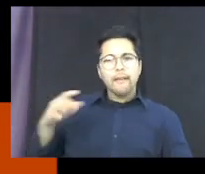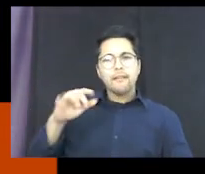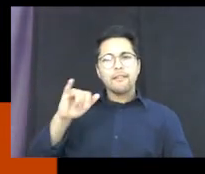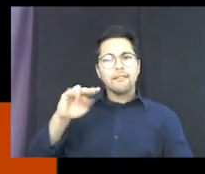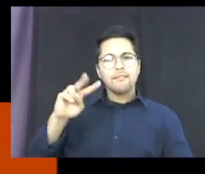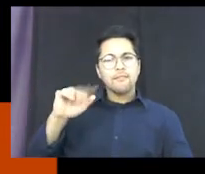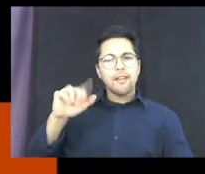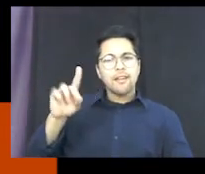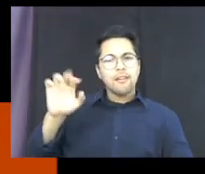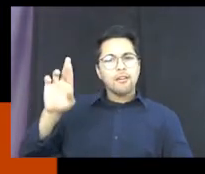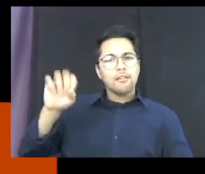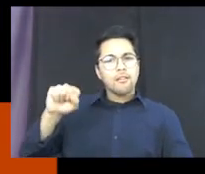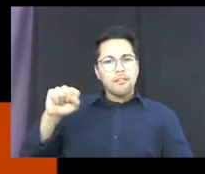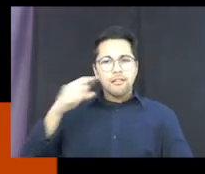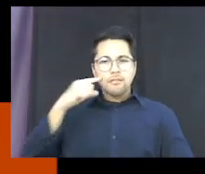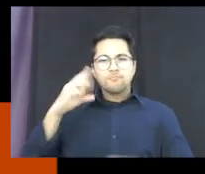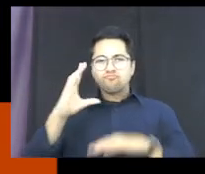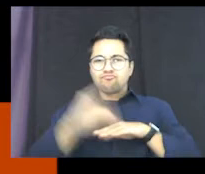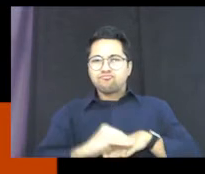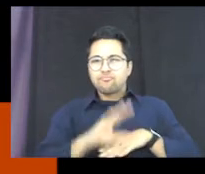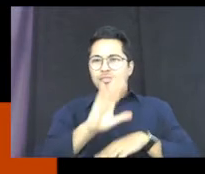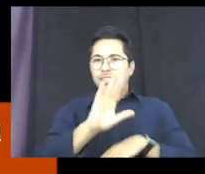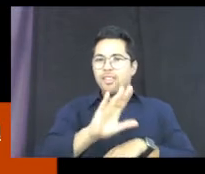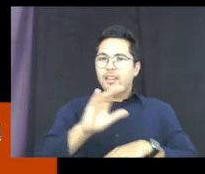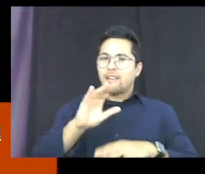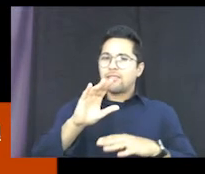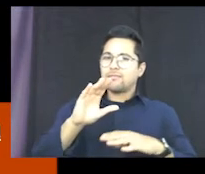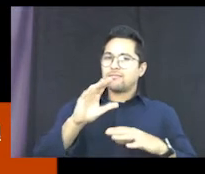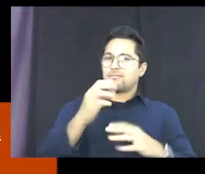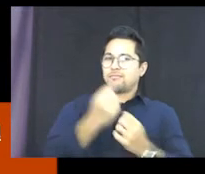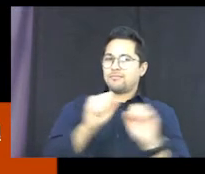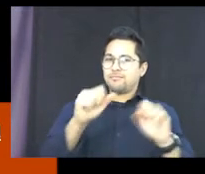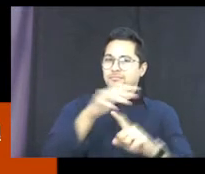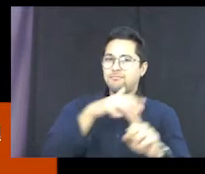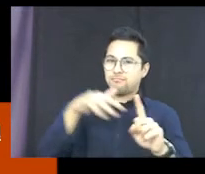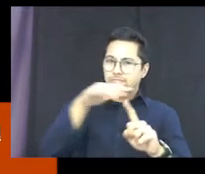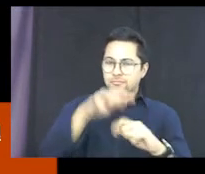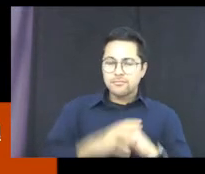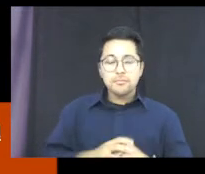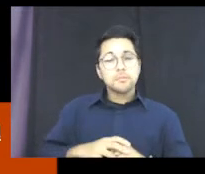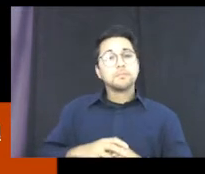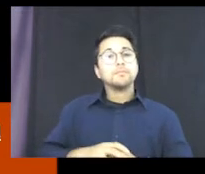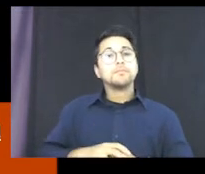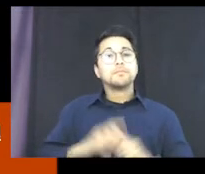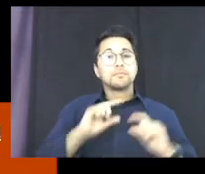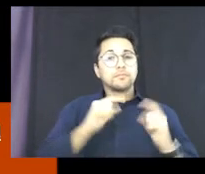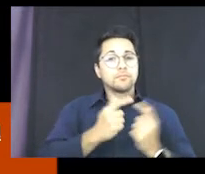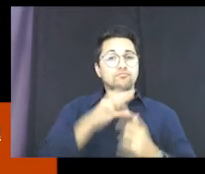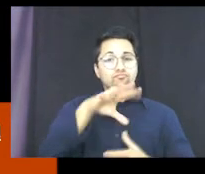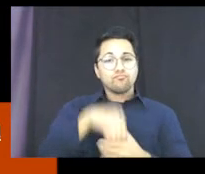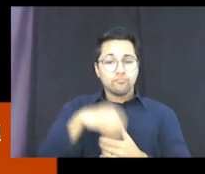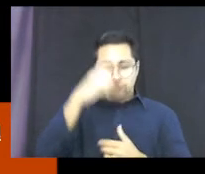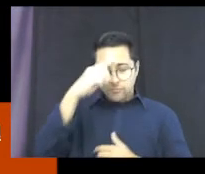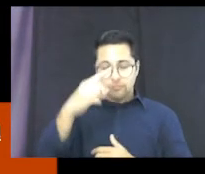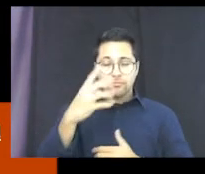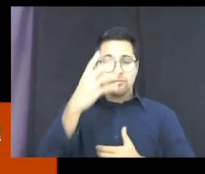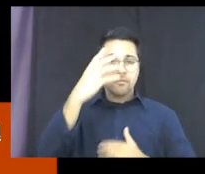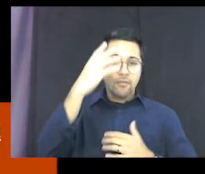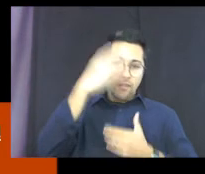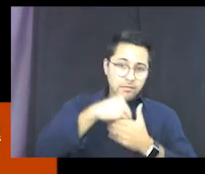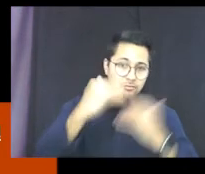that invalidate the group's intended safe space. Groups inclusive of autistic adults